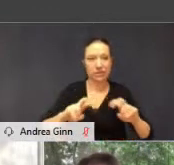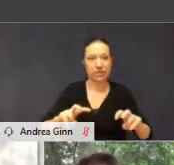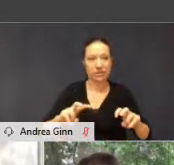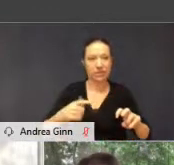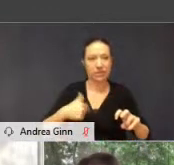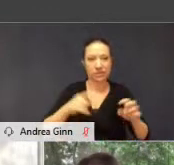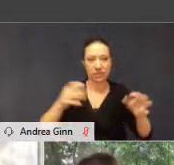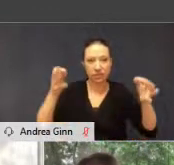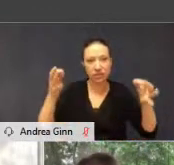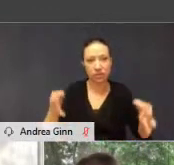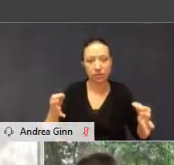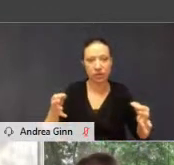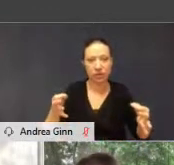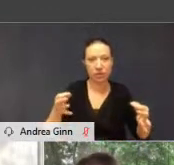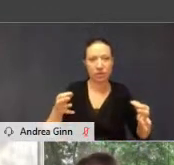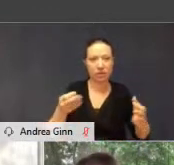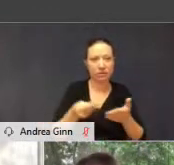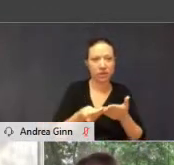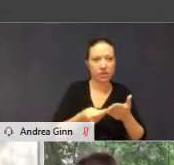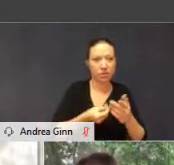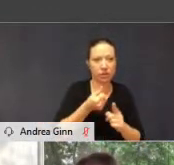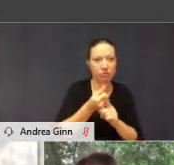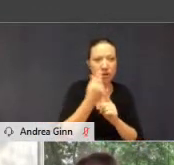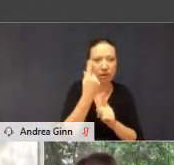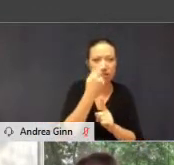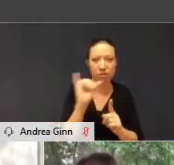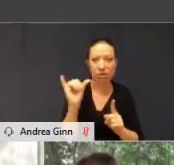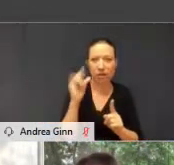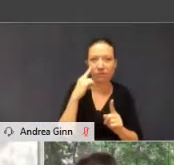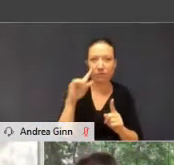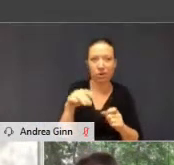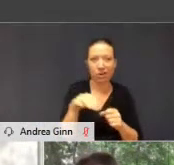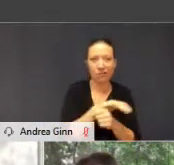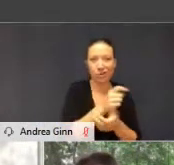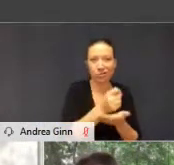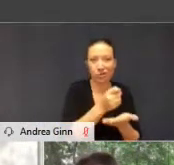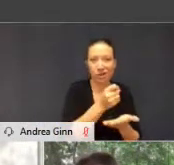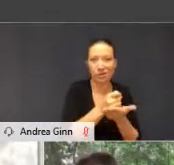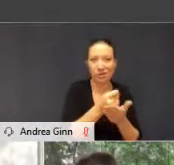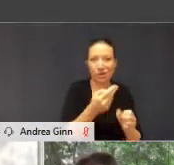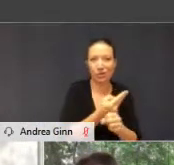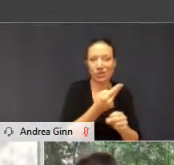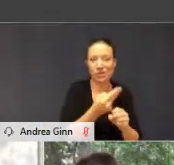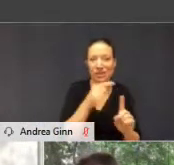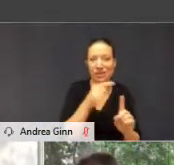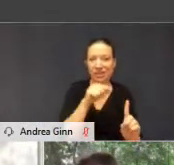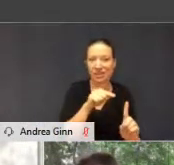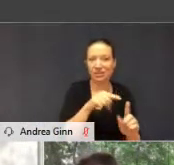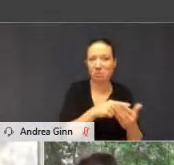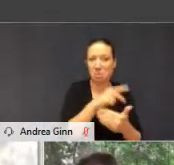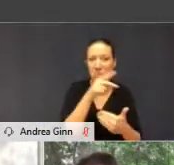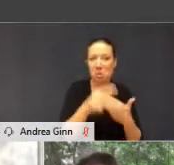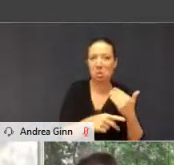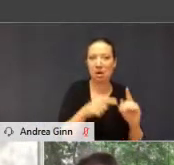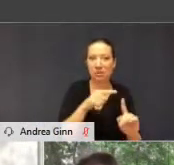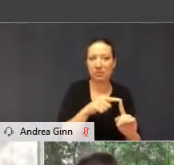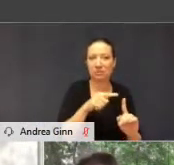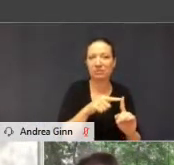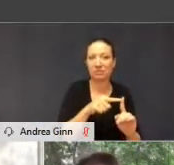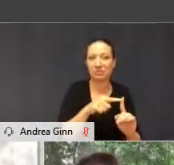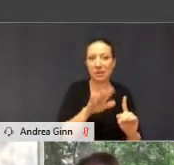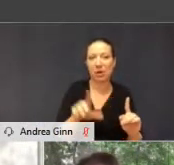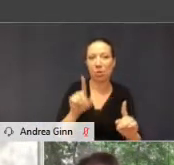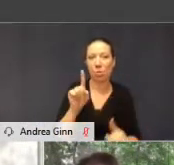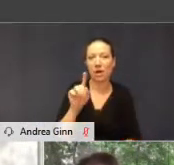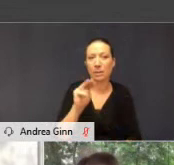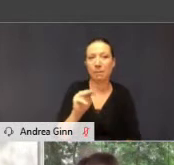what the fiscal impact would be of covering treatment through the MSA program. It was about $1 million general